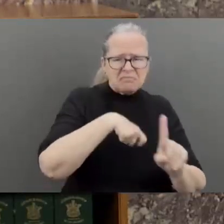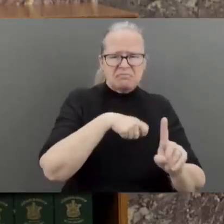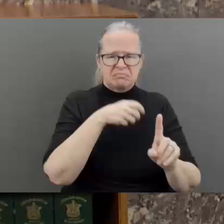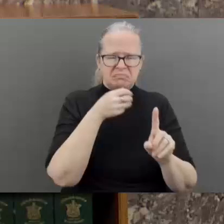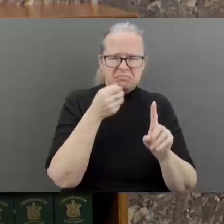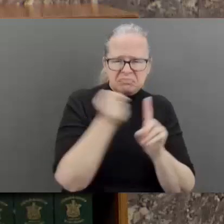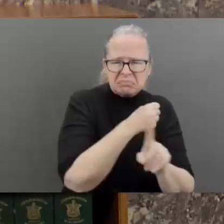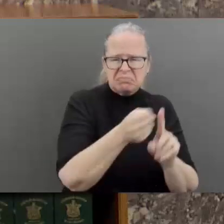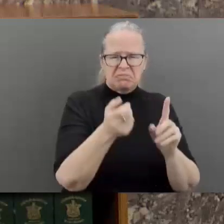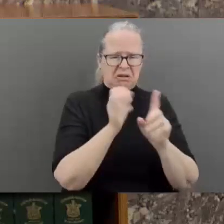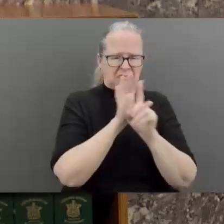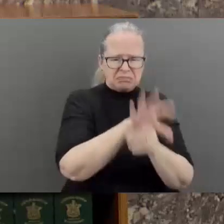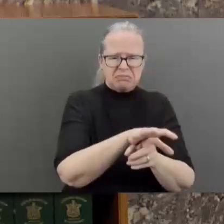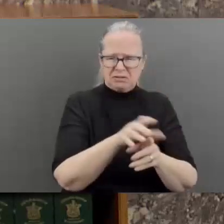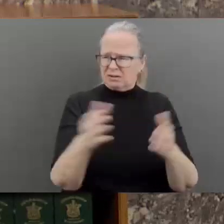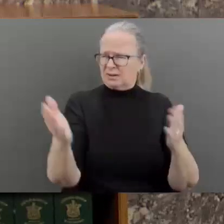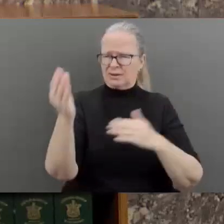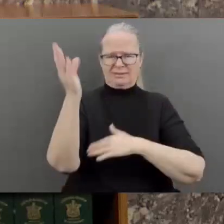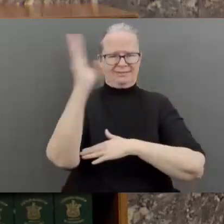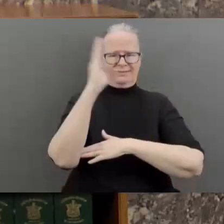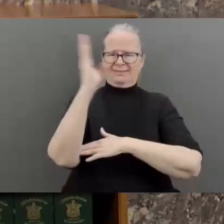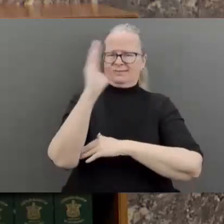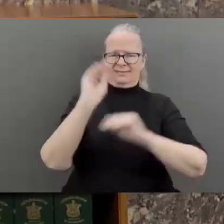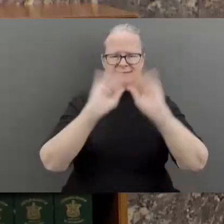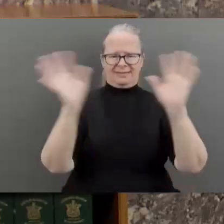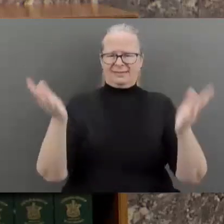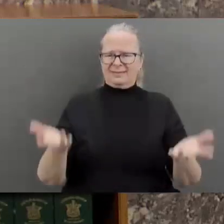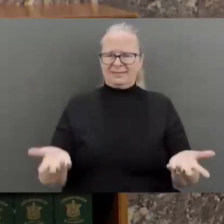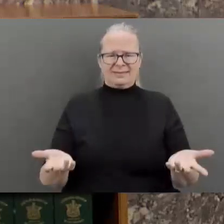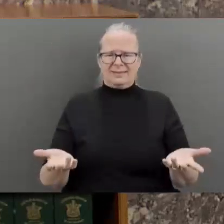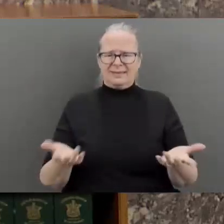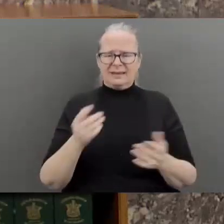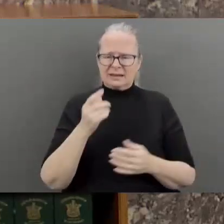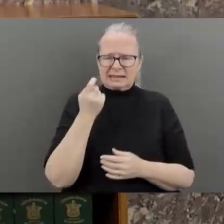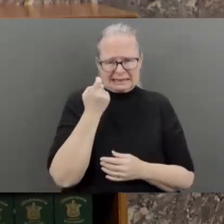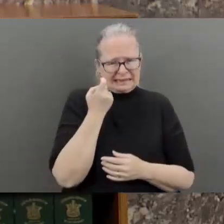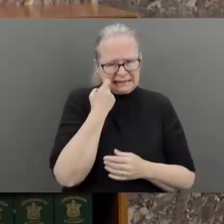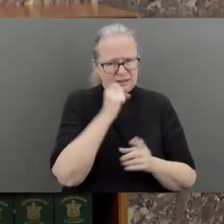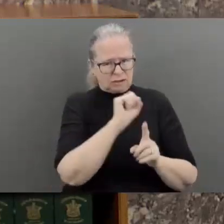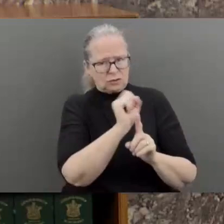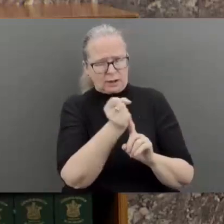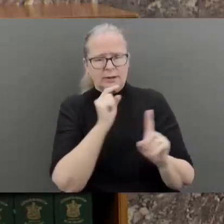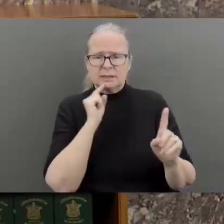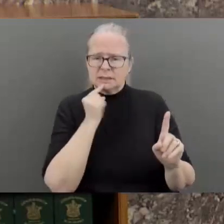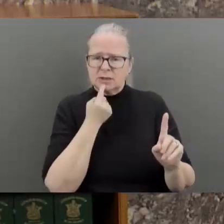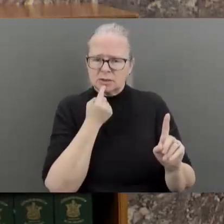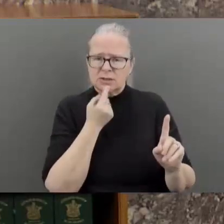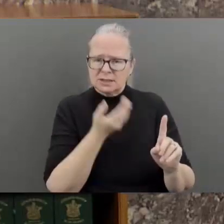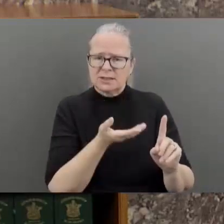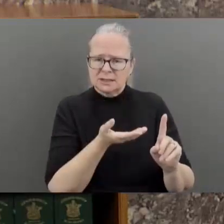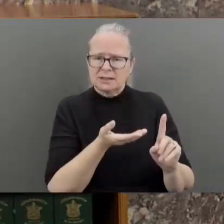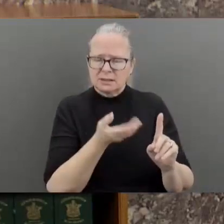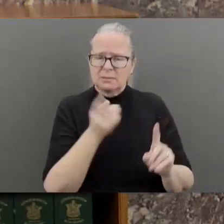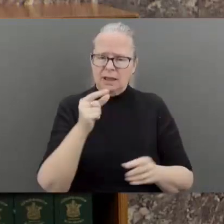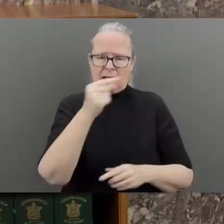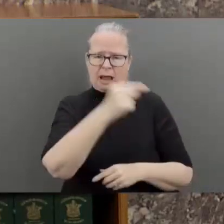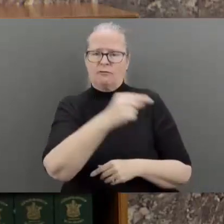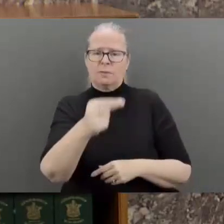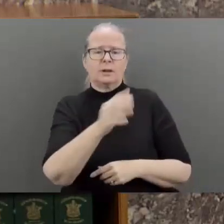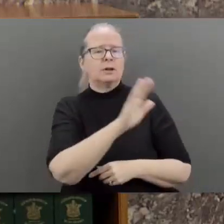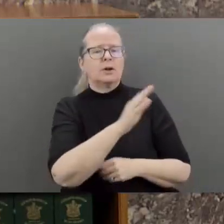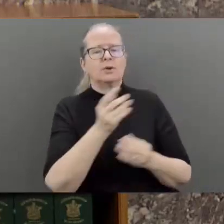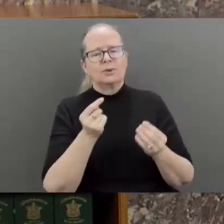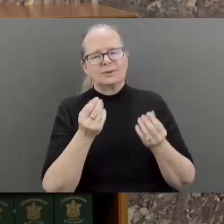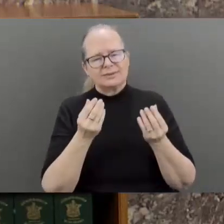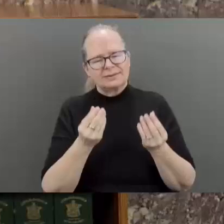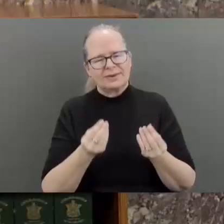issue, there's no question. But what we have seen is a soft-on-crime, soft-on-drugs approach by this government for years, which has perpetuated and grown